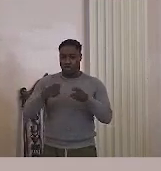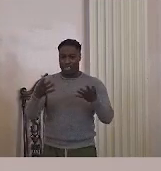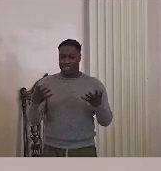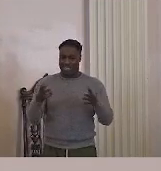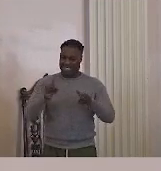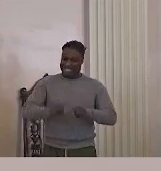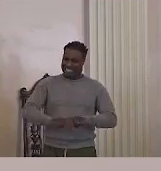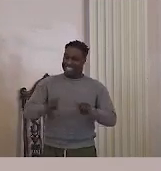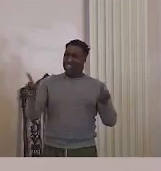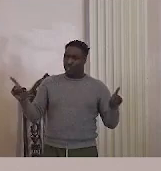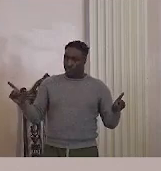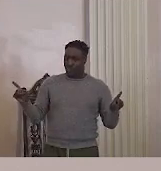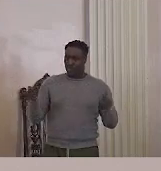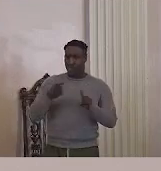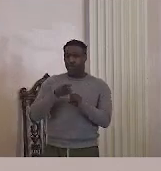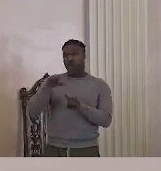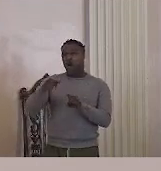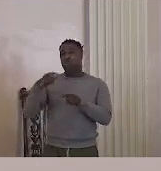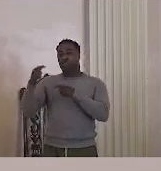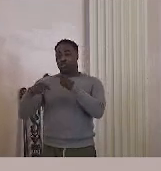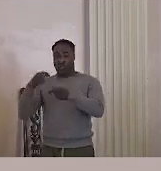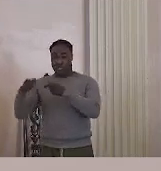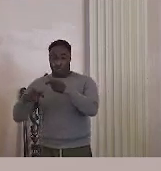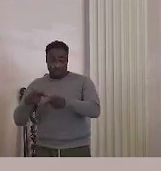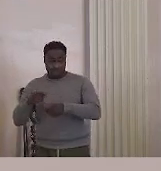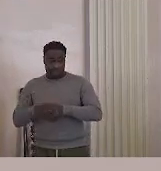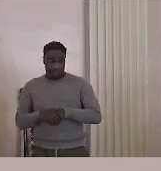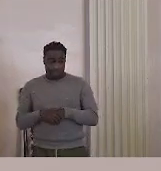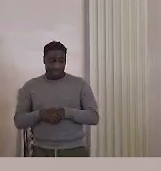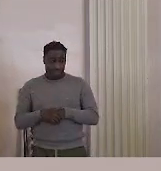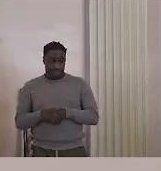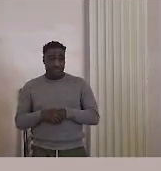all generations since the greatest generation.